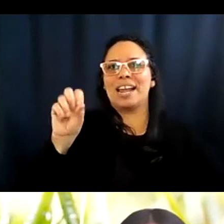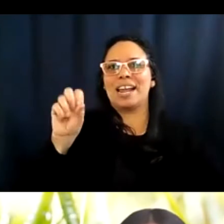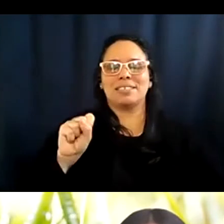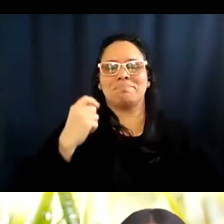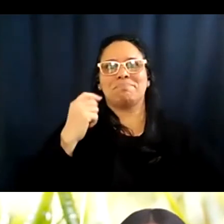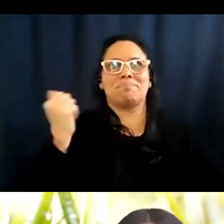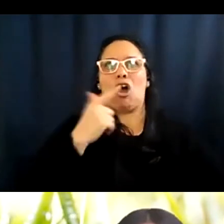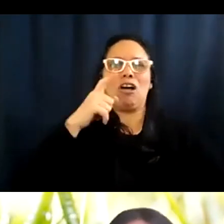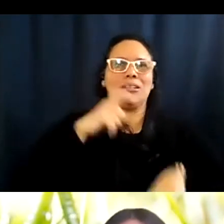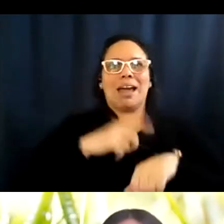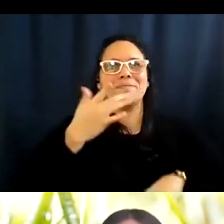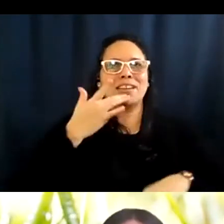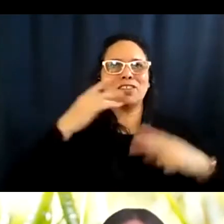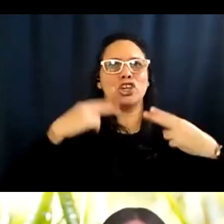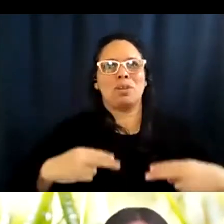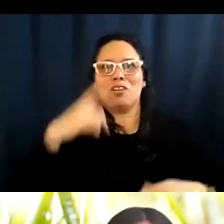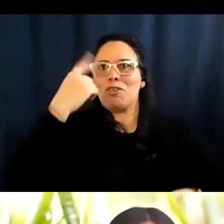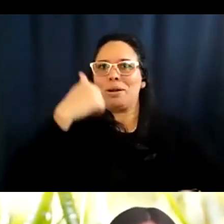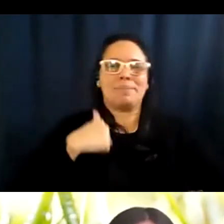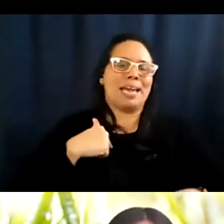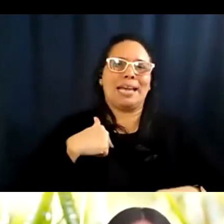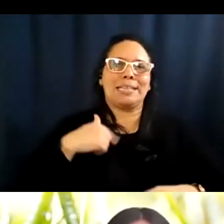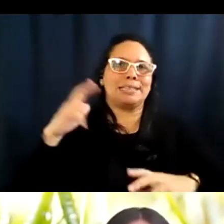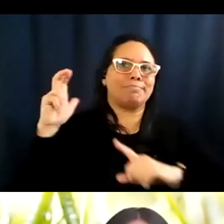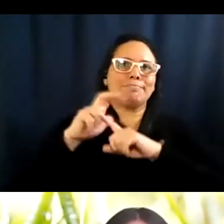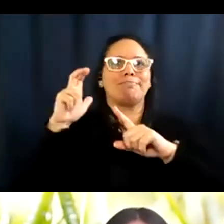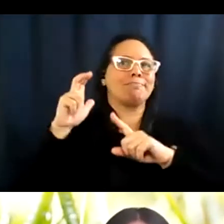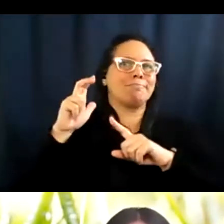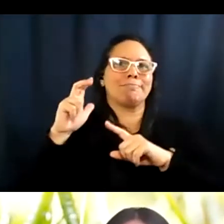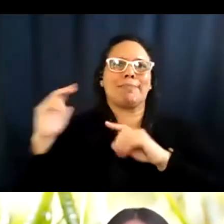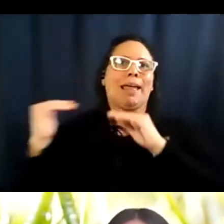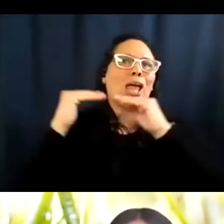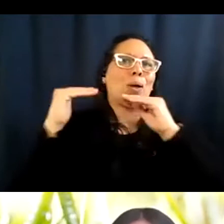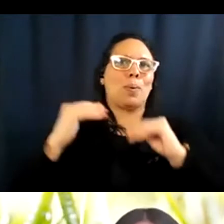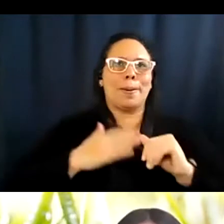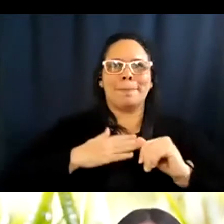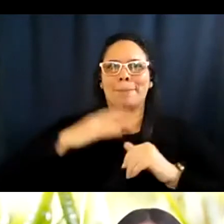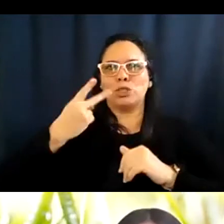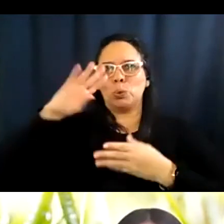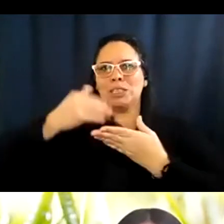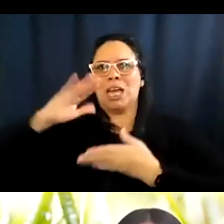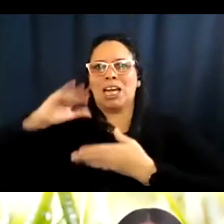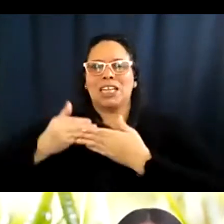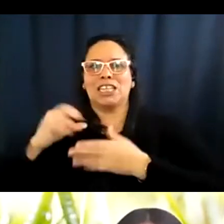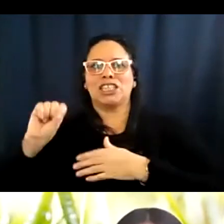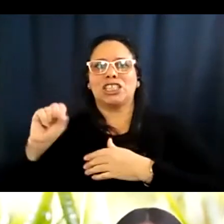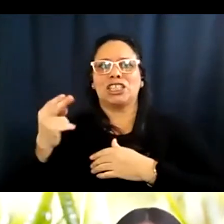humans. For me, she's right up there with my two sons, Asada Shakur and James